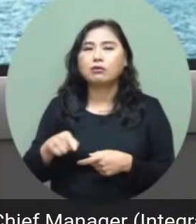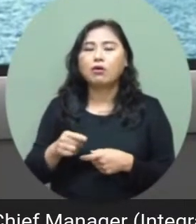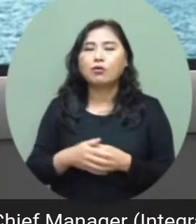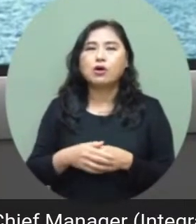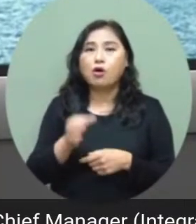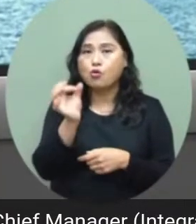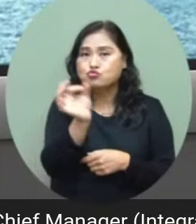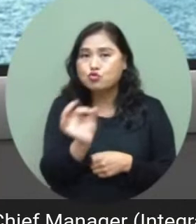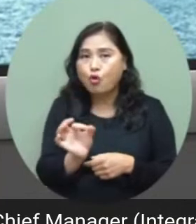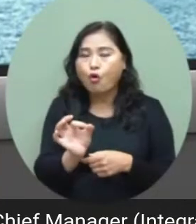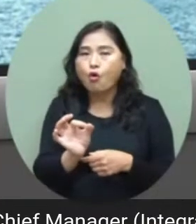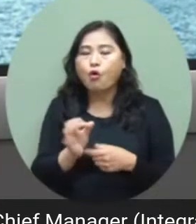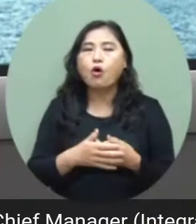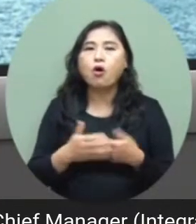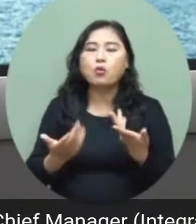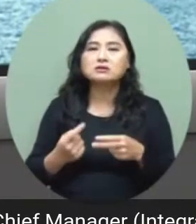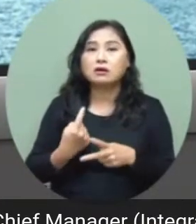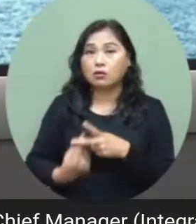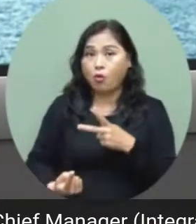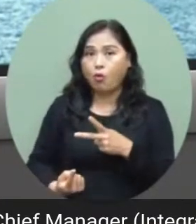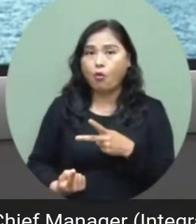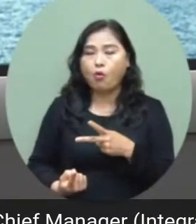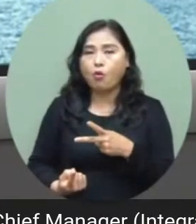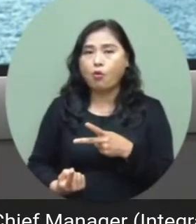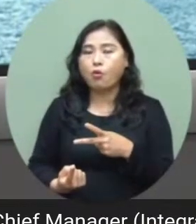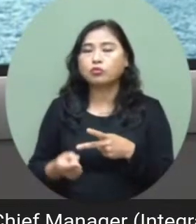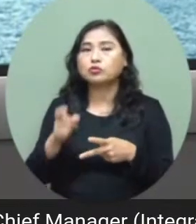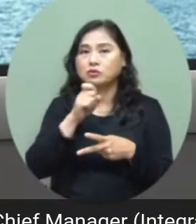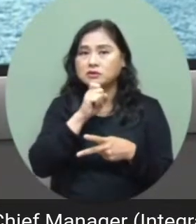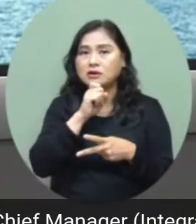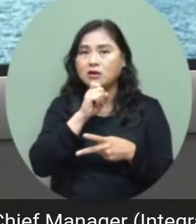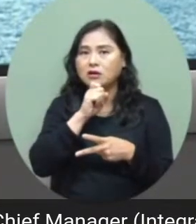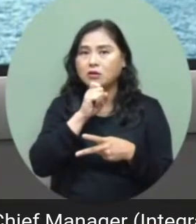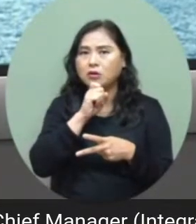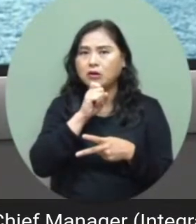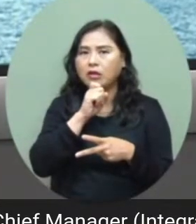abdominal, chest ray, and also